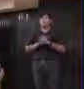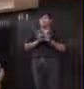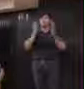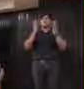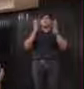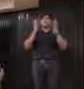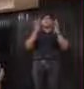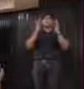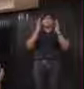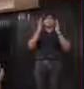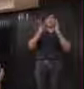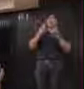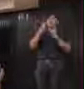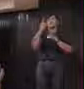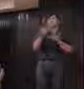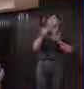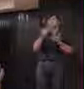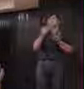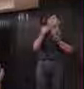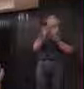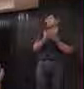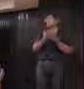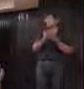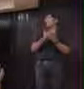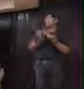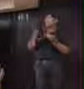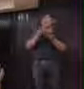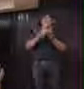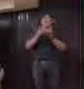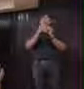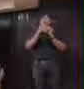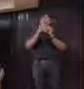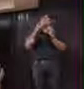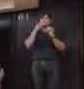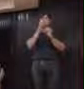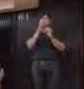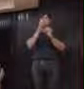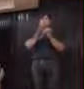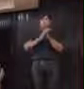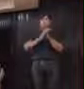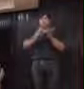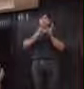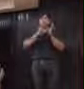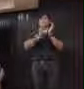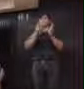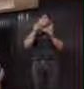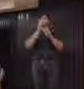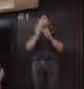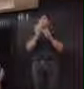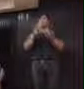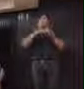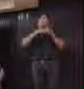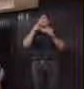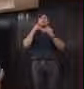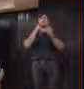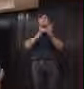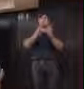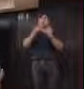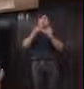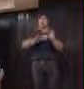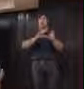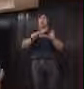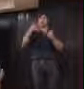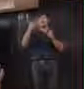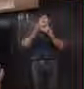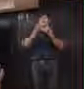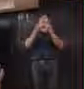of all, thank you very much to Mr. Habibullah, Mridu, and Mr. Datar and Vidhy. This has been a really